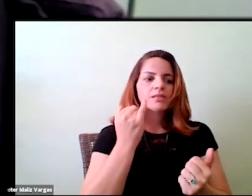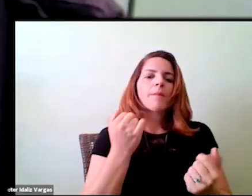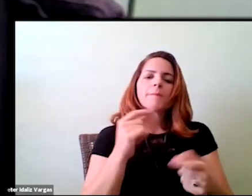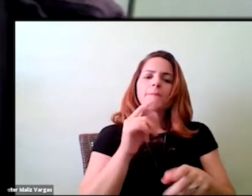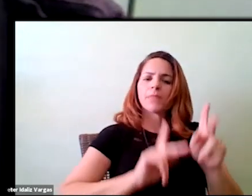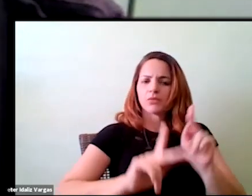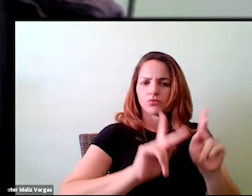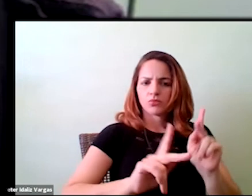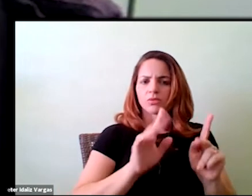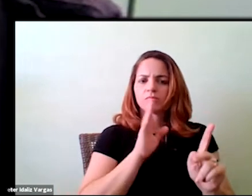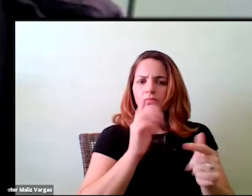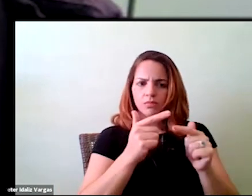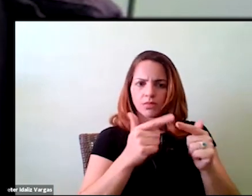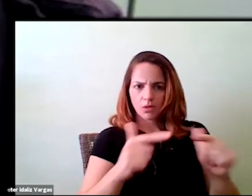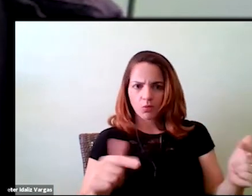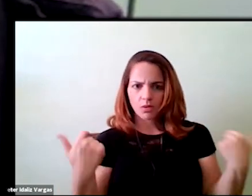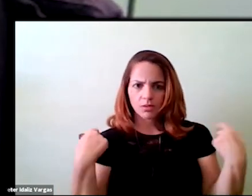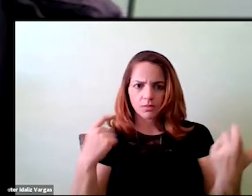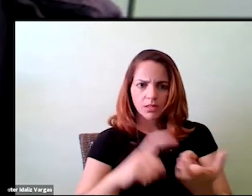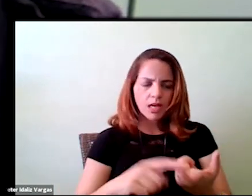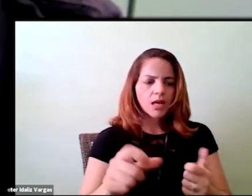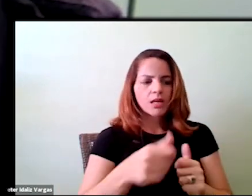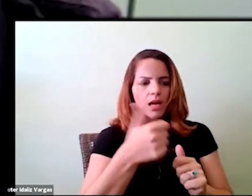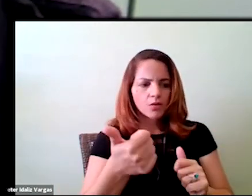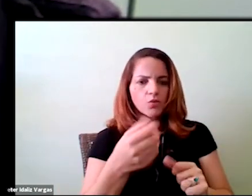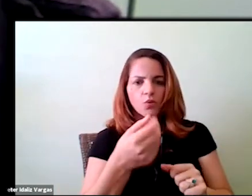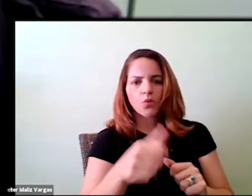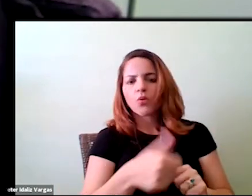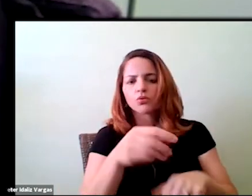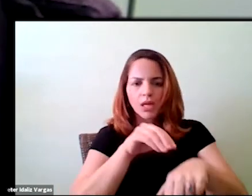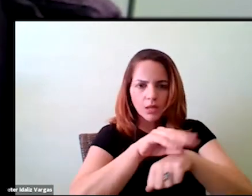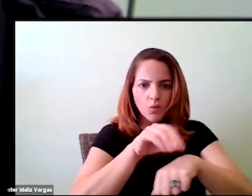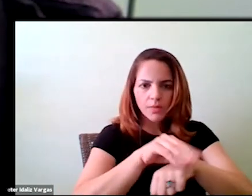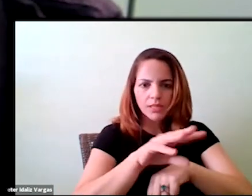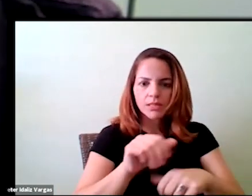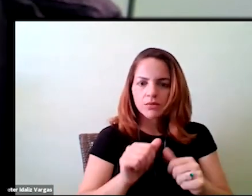there. And we have lots of queries inputted with